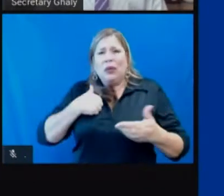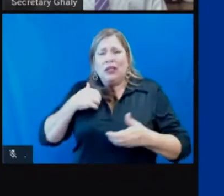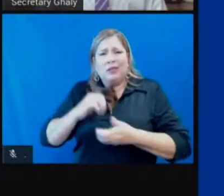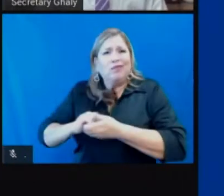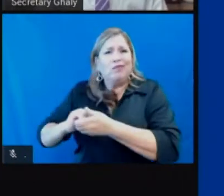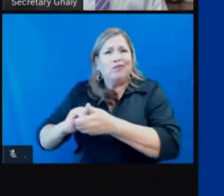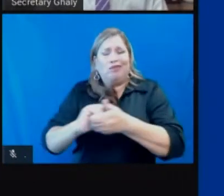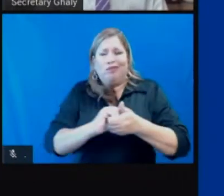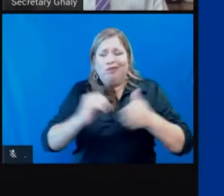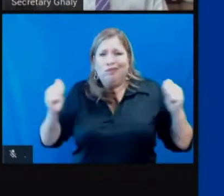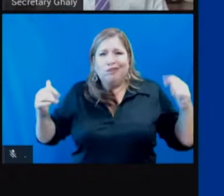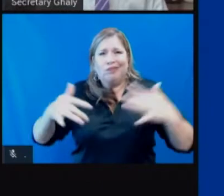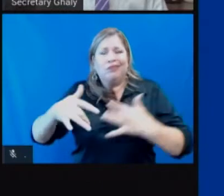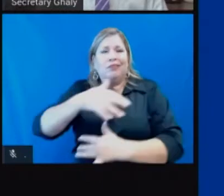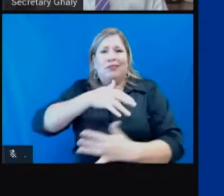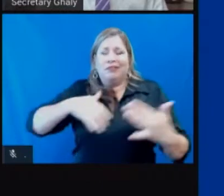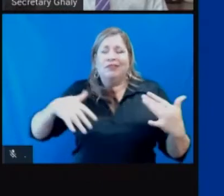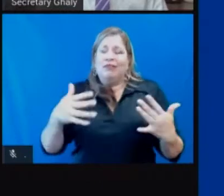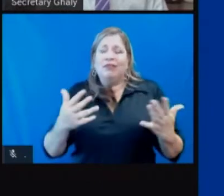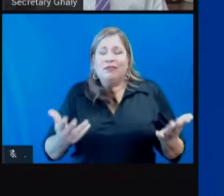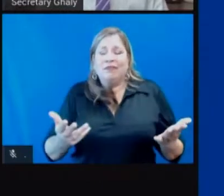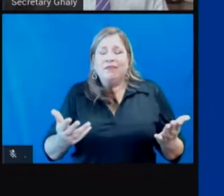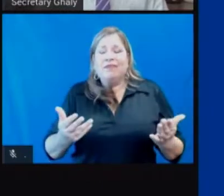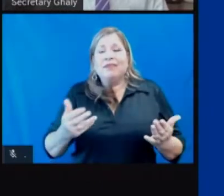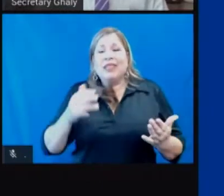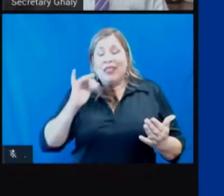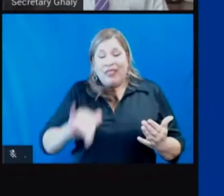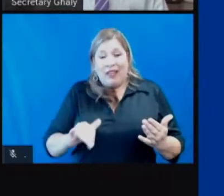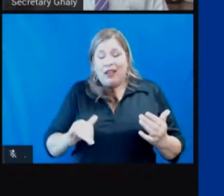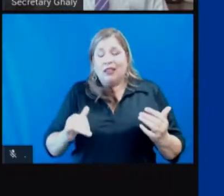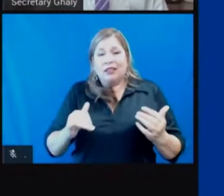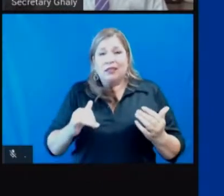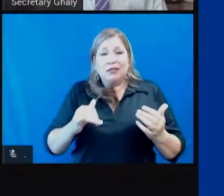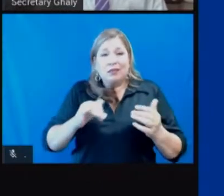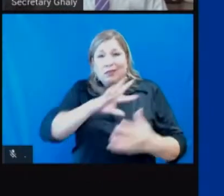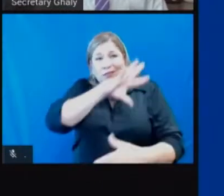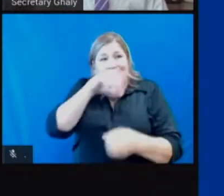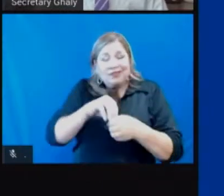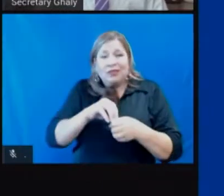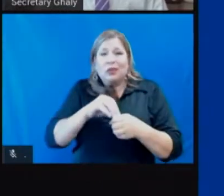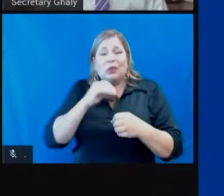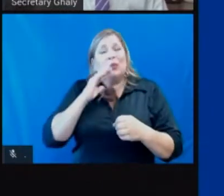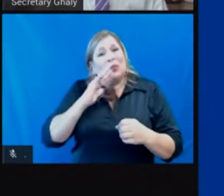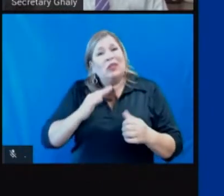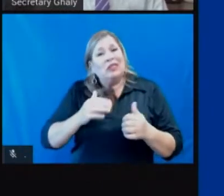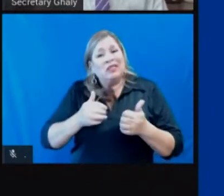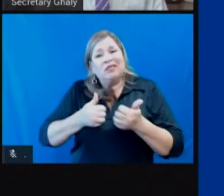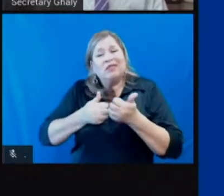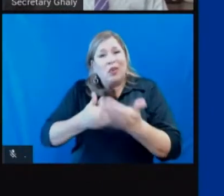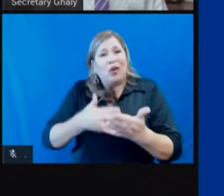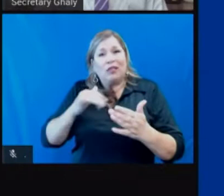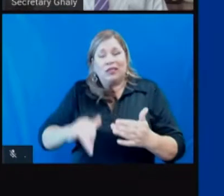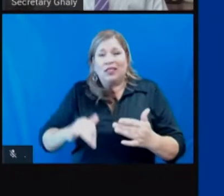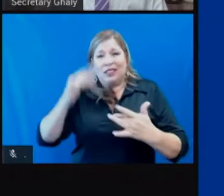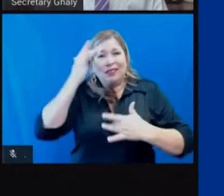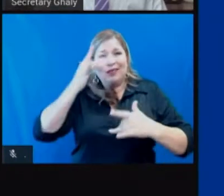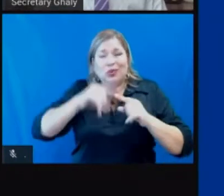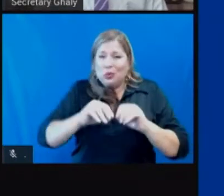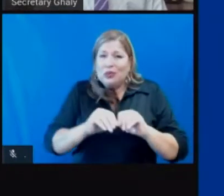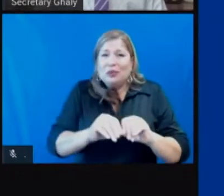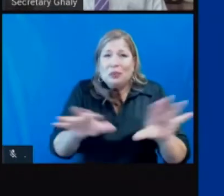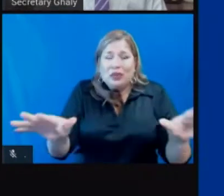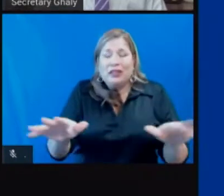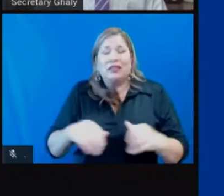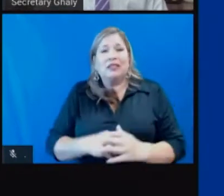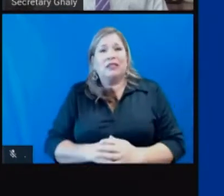usually always do. All of those things create opportunities for the virus to spread, opportunities